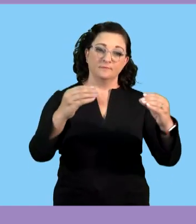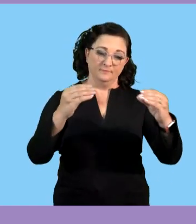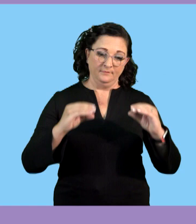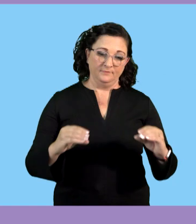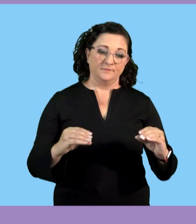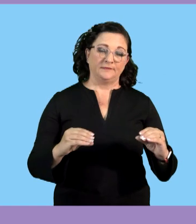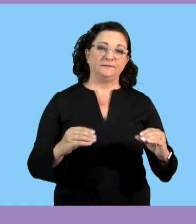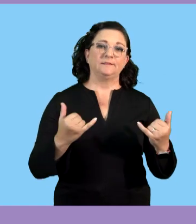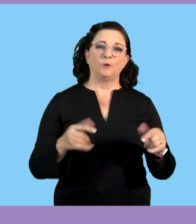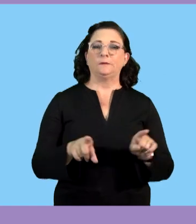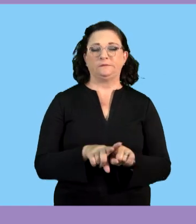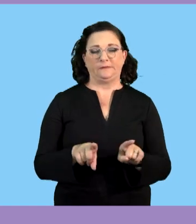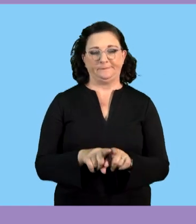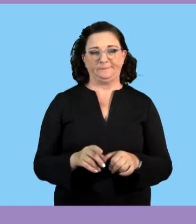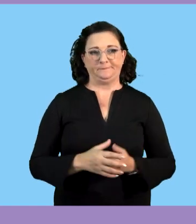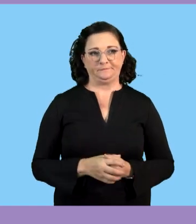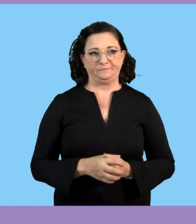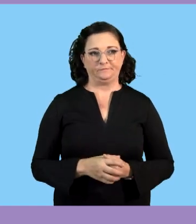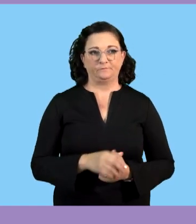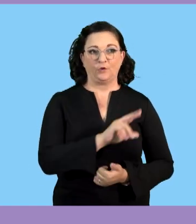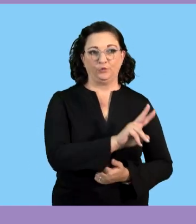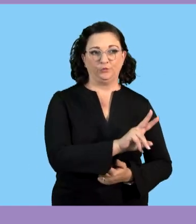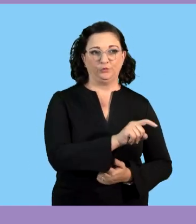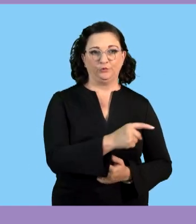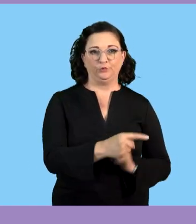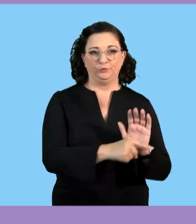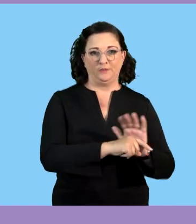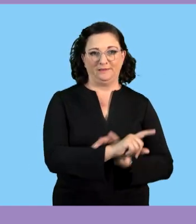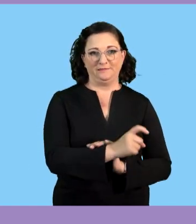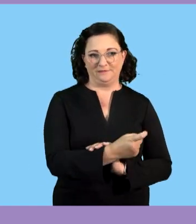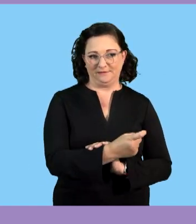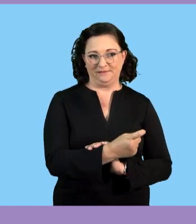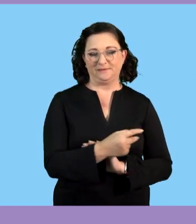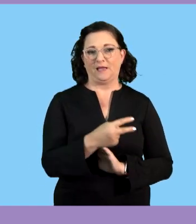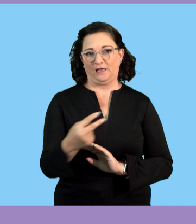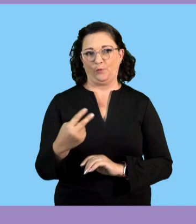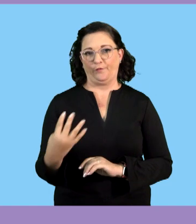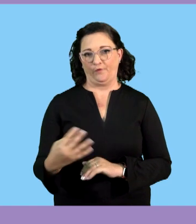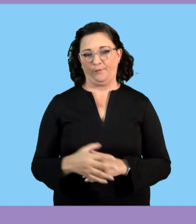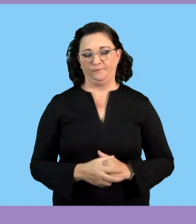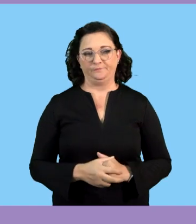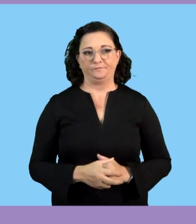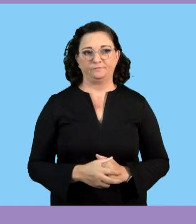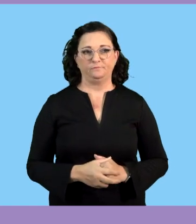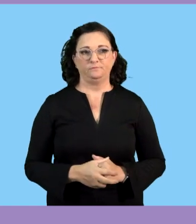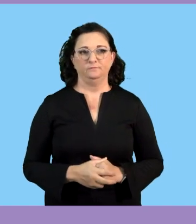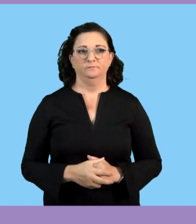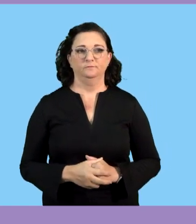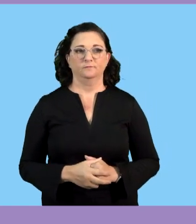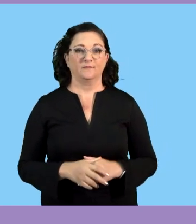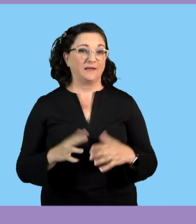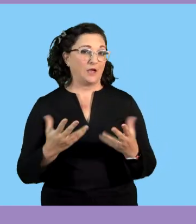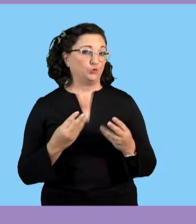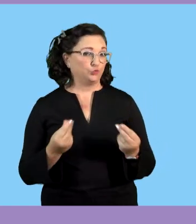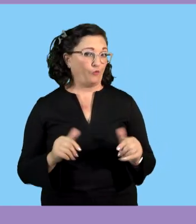means that our exponents are also equal. So that's 2 minus x is equal to 4. So